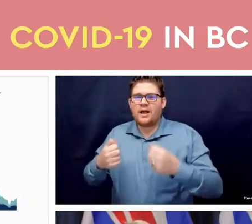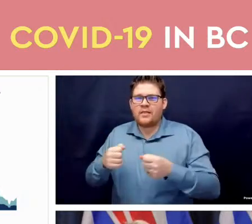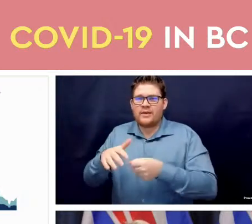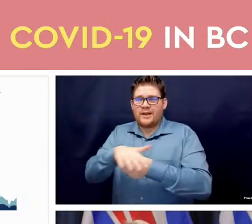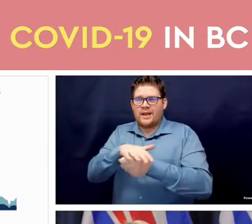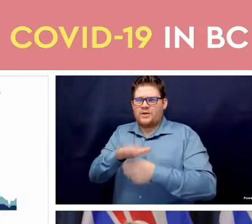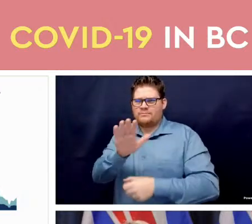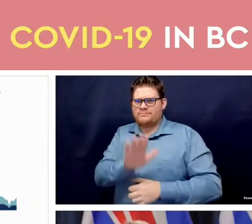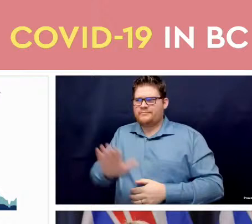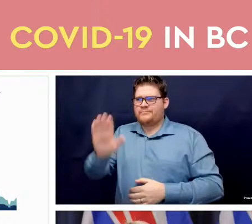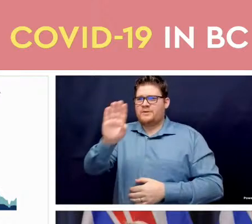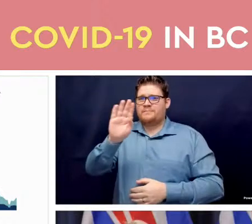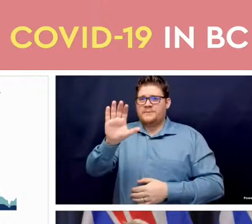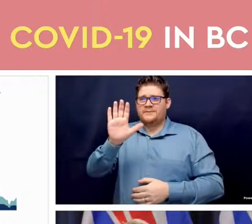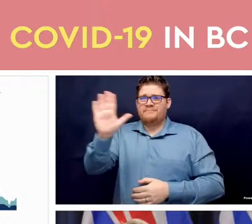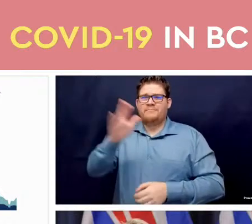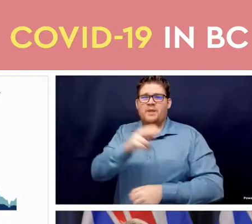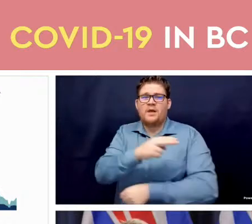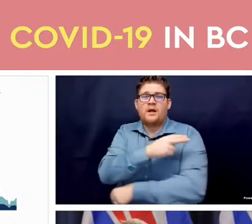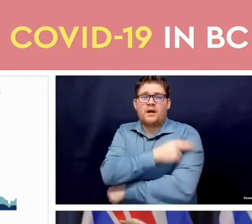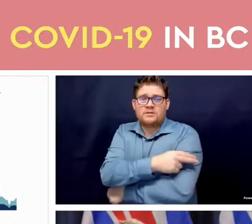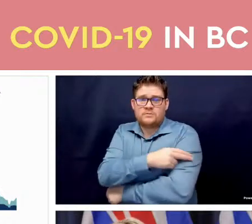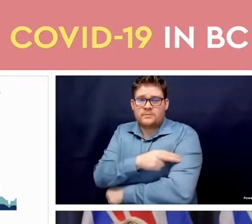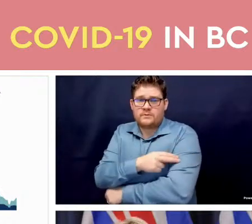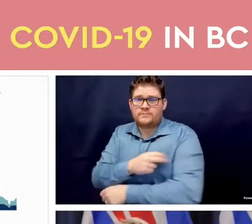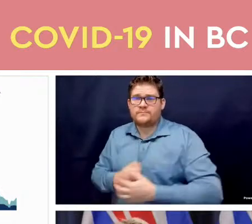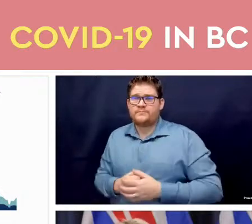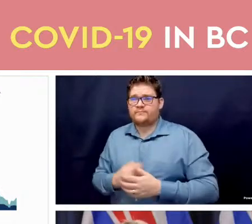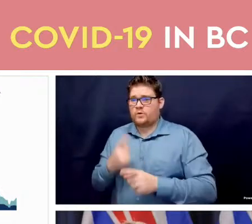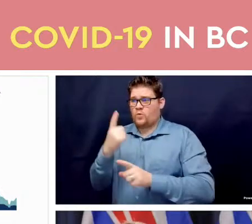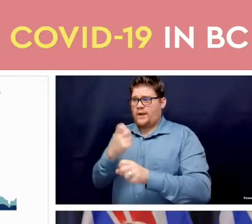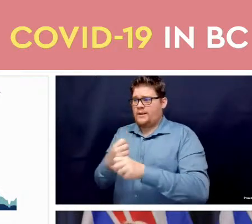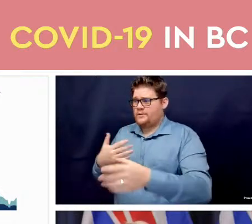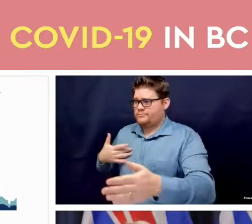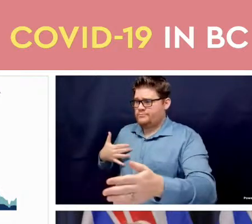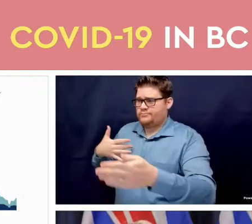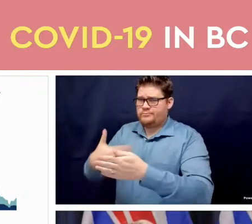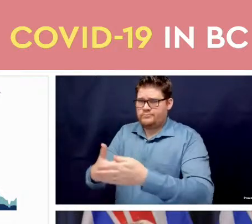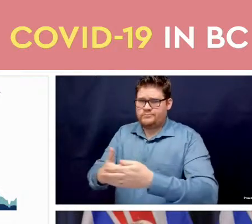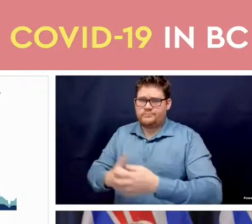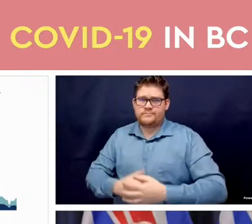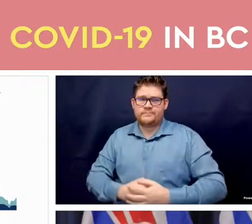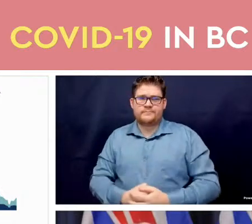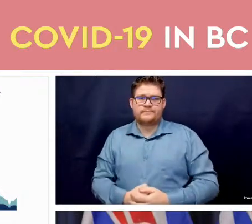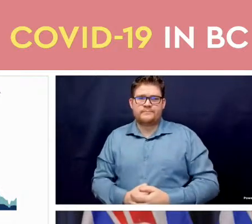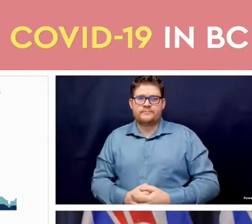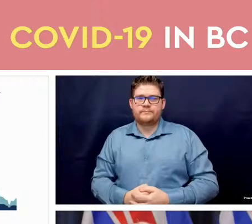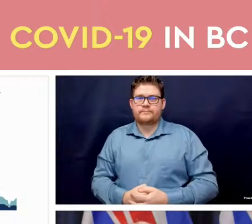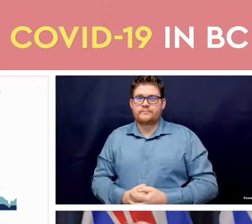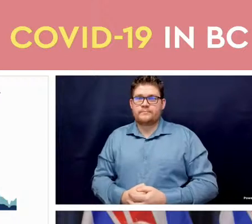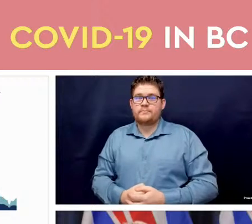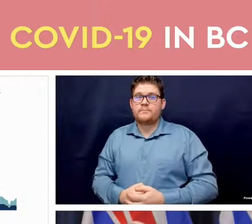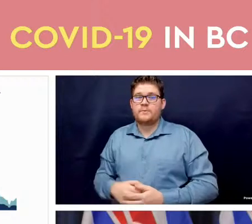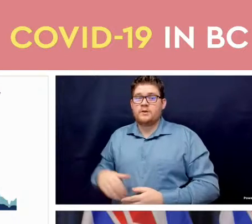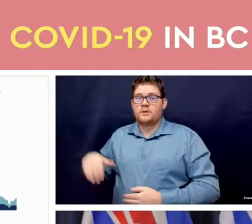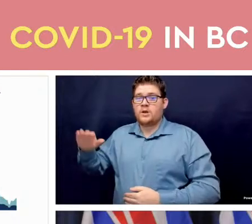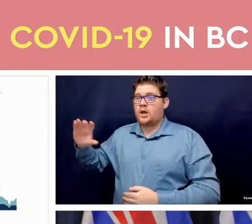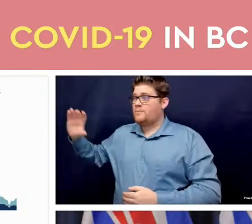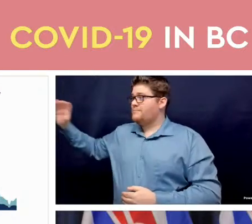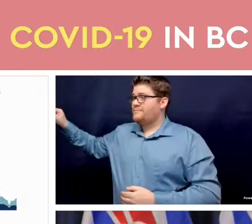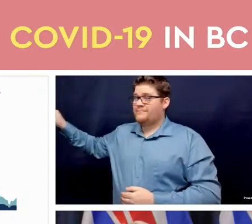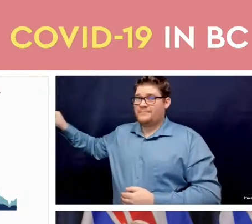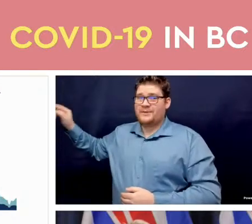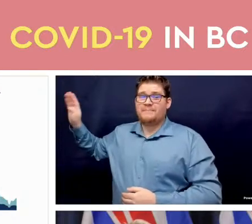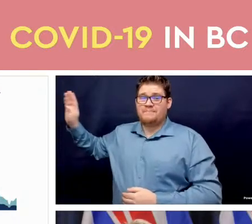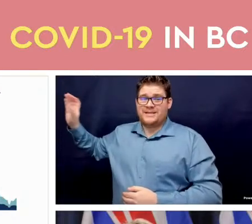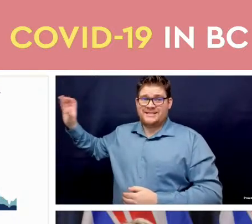with a positive COVID test. This is an overestimate of the number of people who are in hospital because of